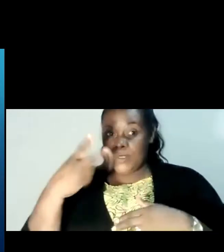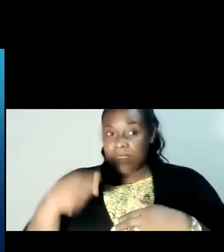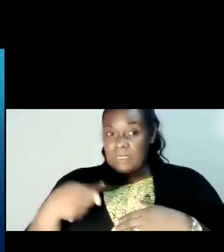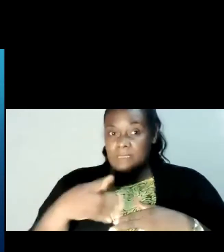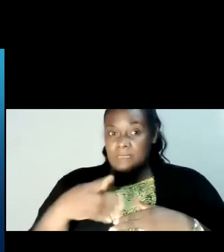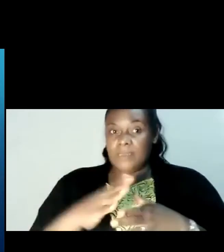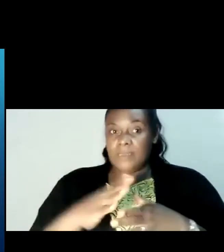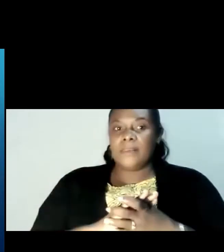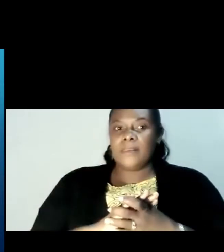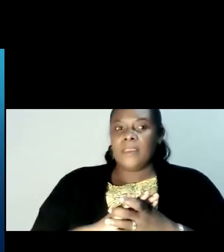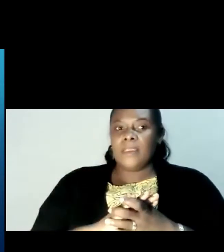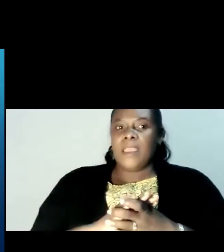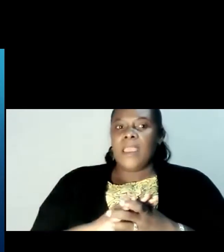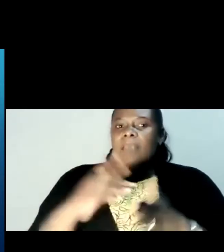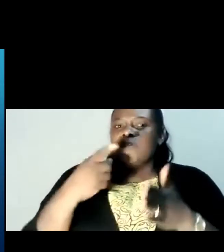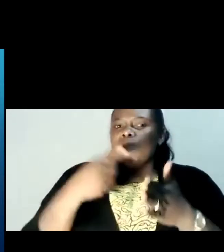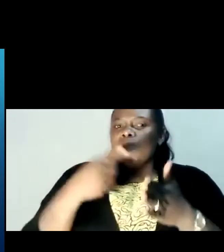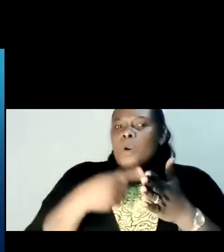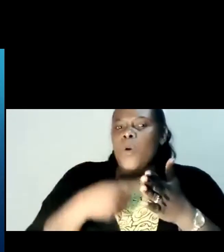a healthy plate should look like.